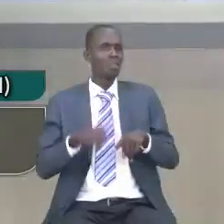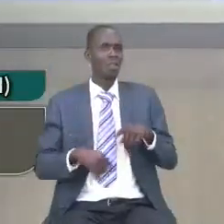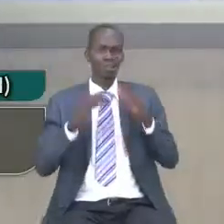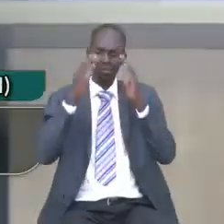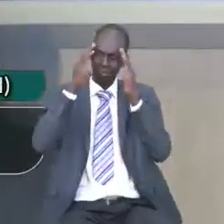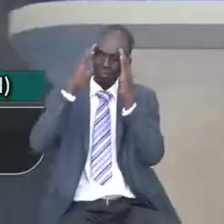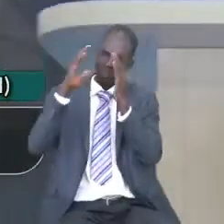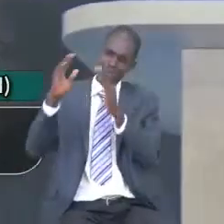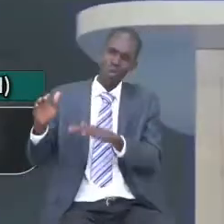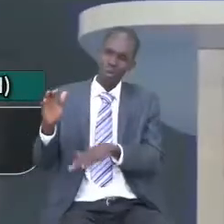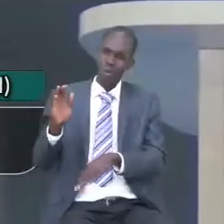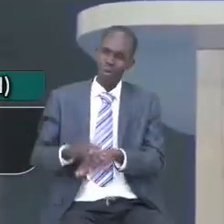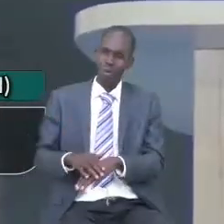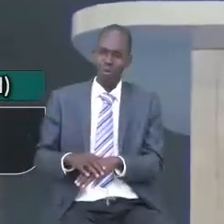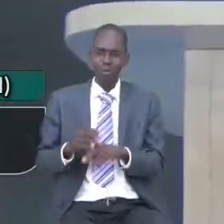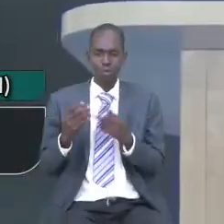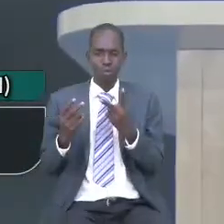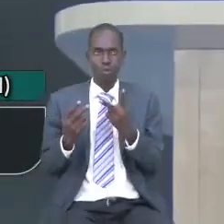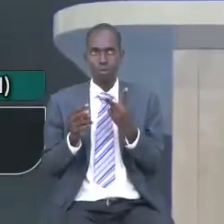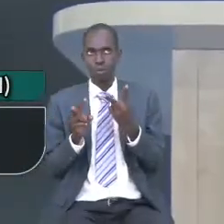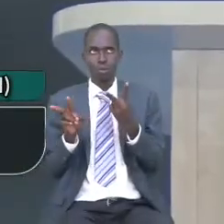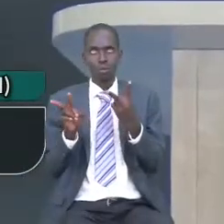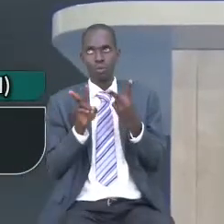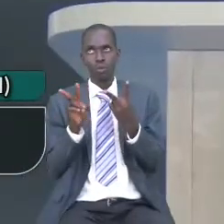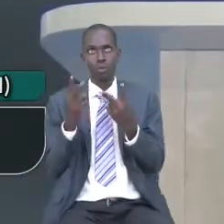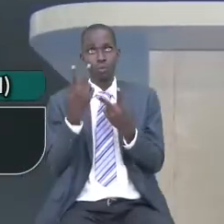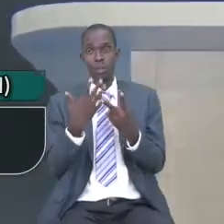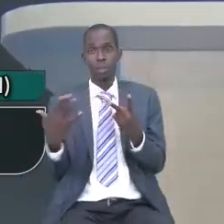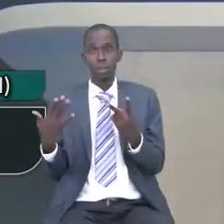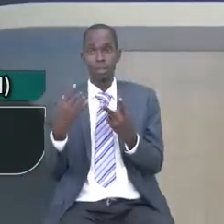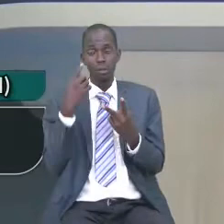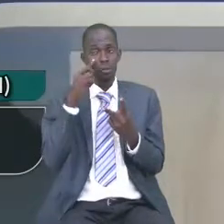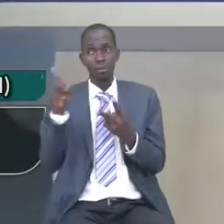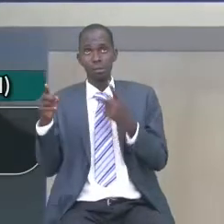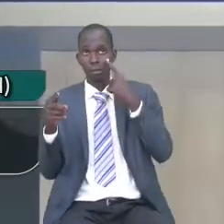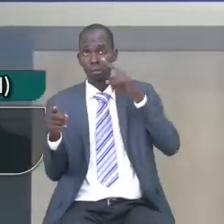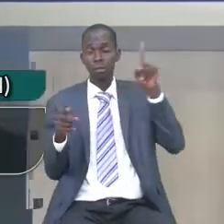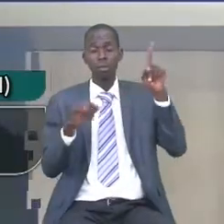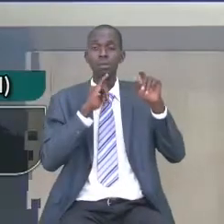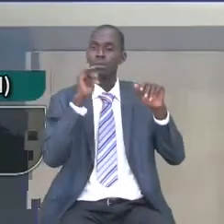two things at the same time. If you